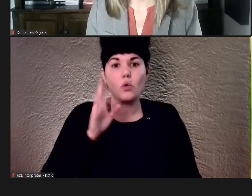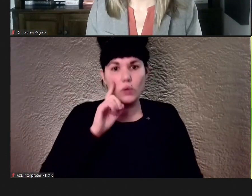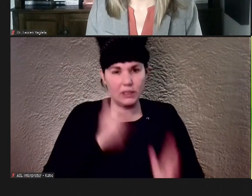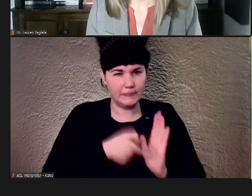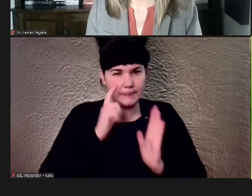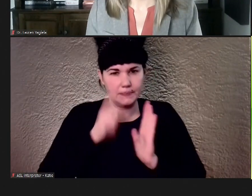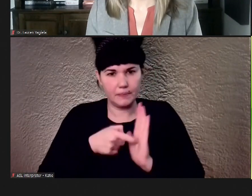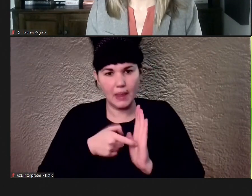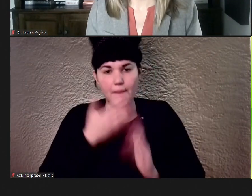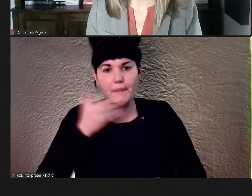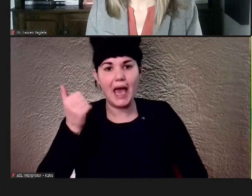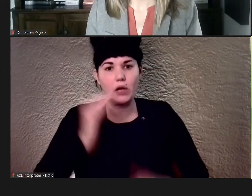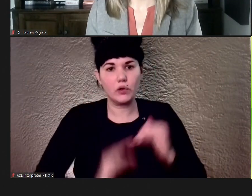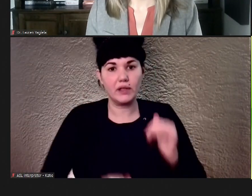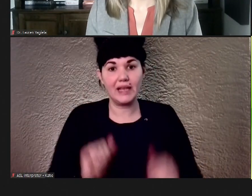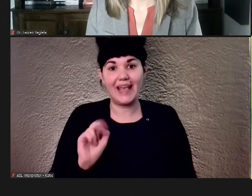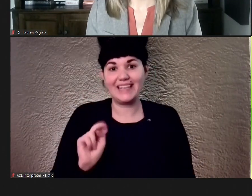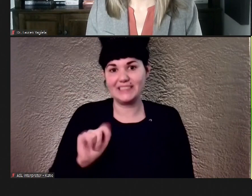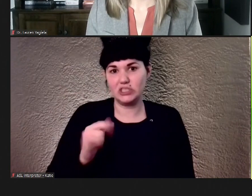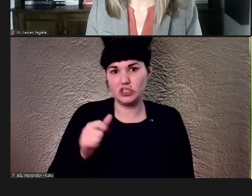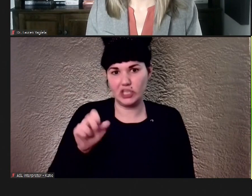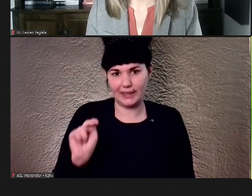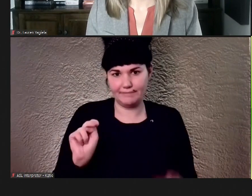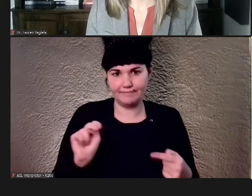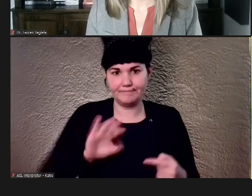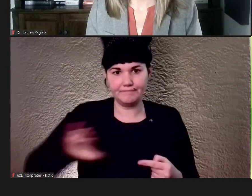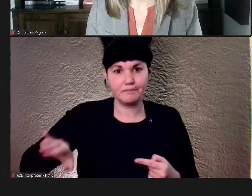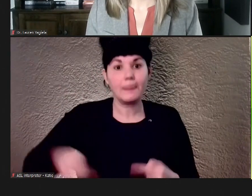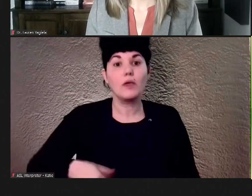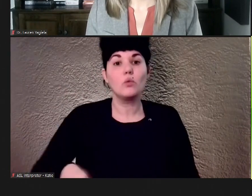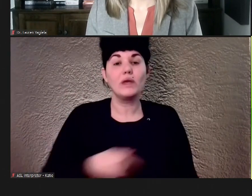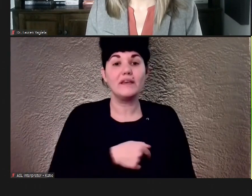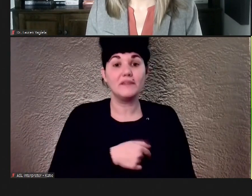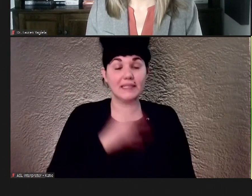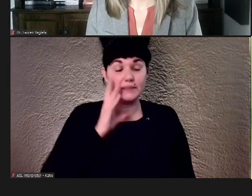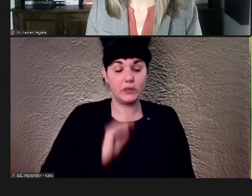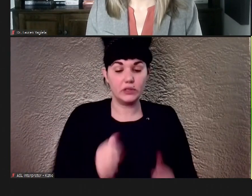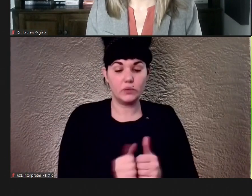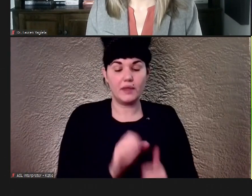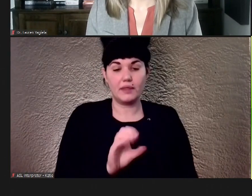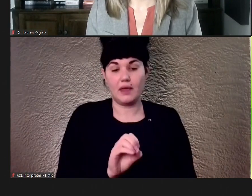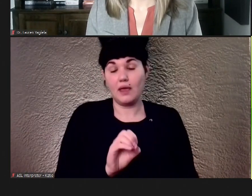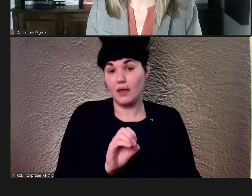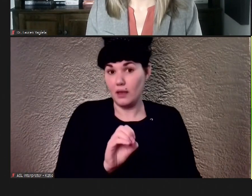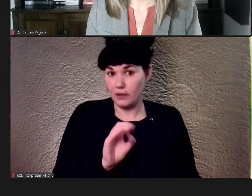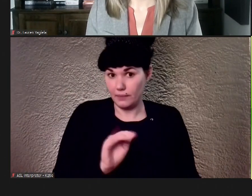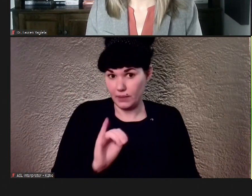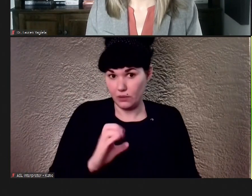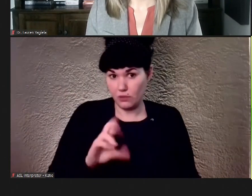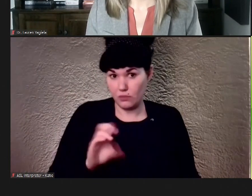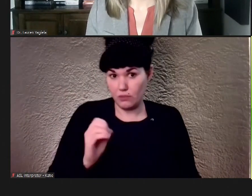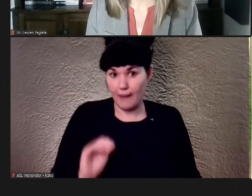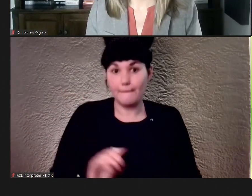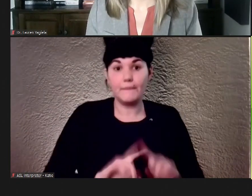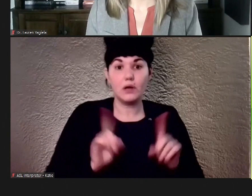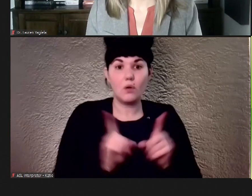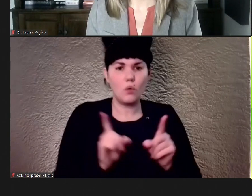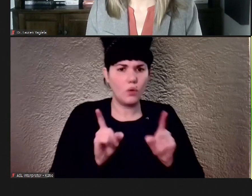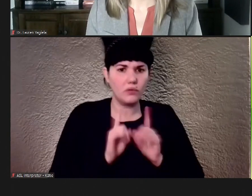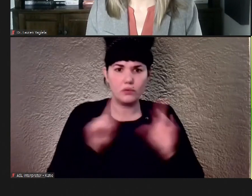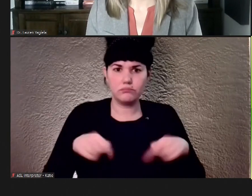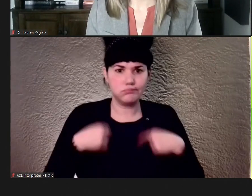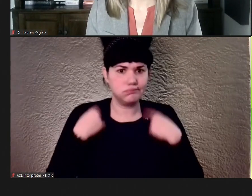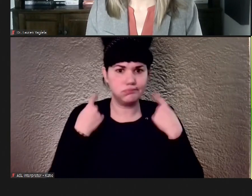antigen. We have experienced this not only with Omicron, but we've experienced this throughout, as long as we've had antigen